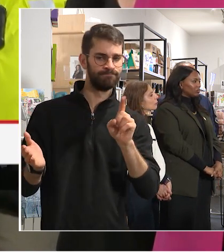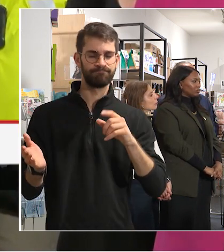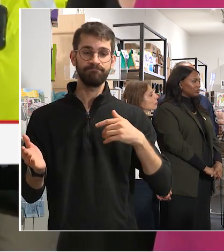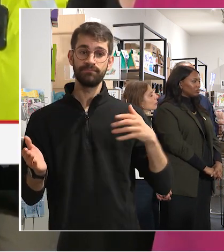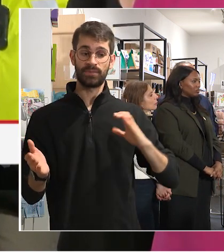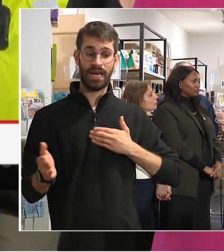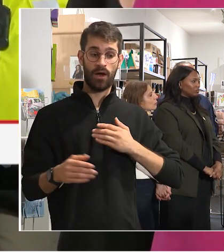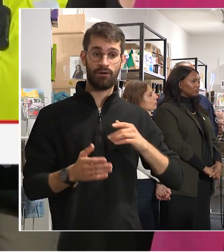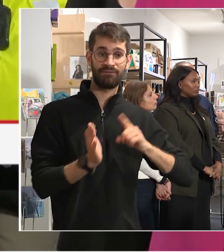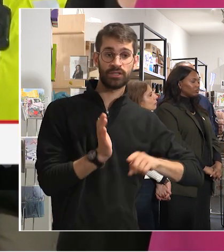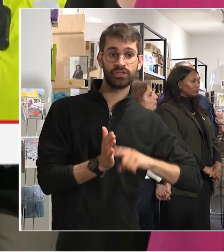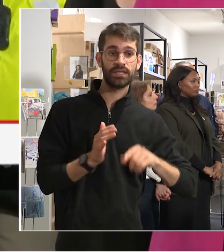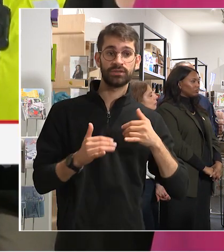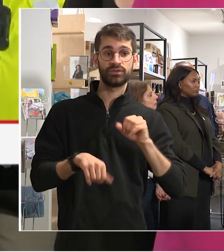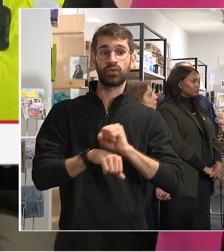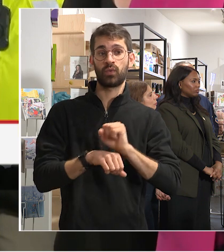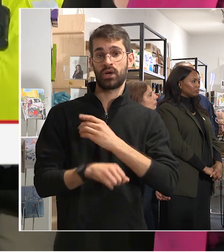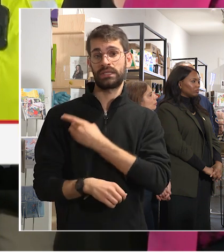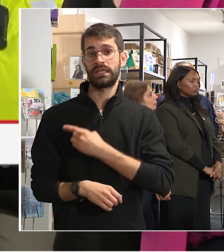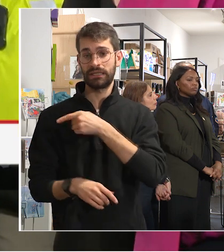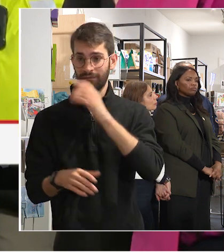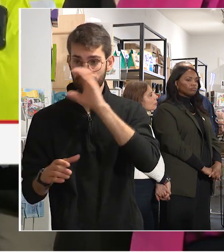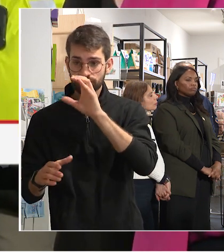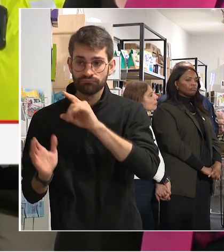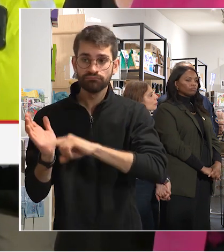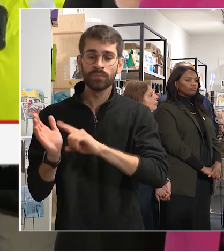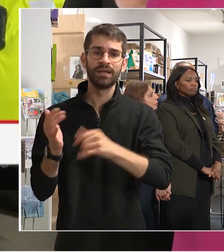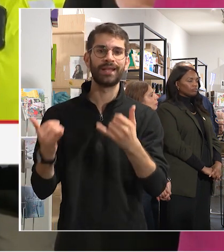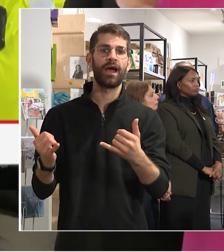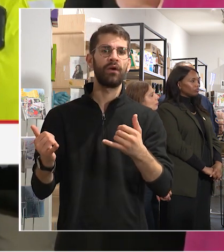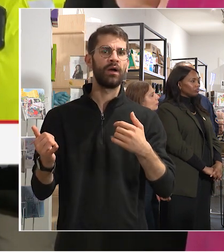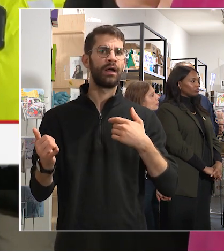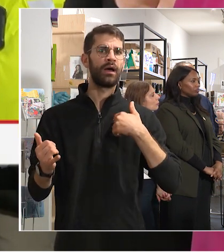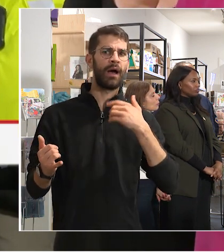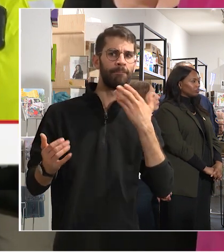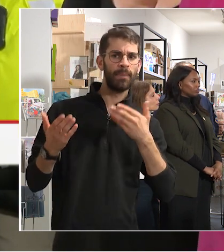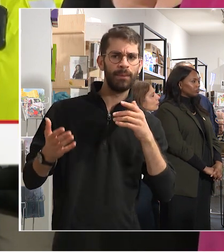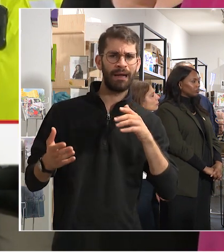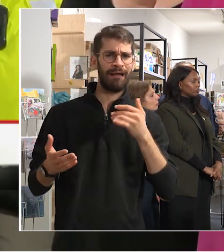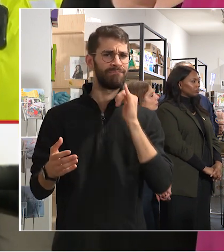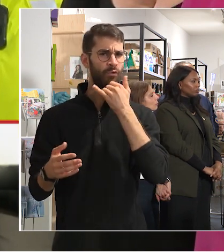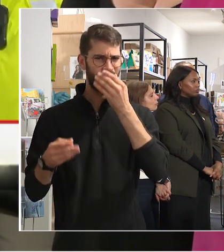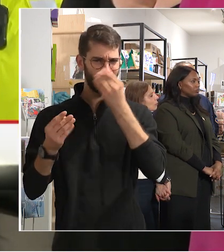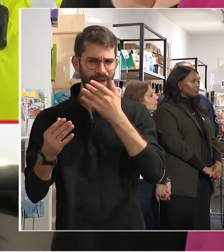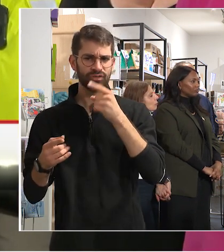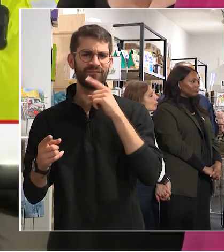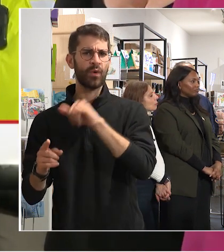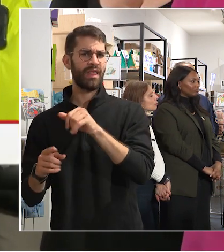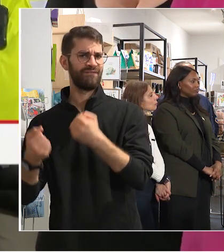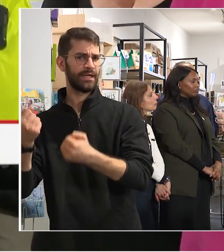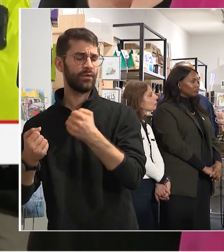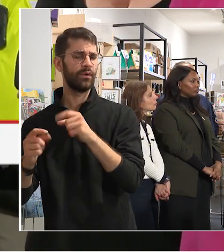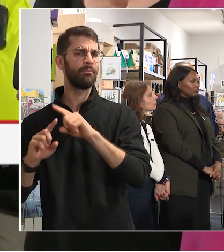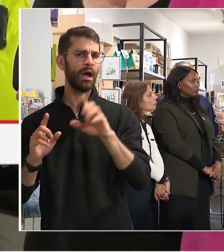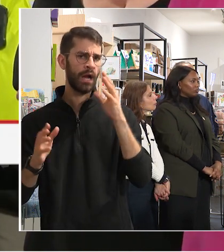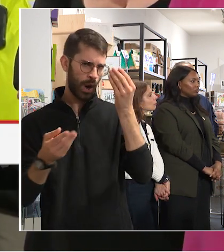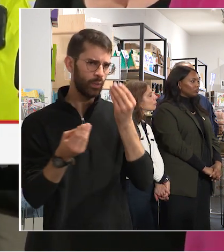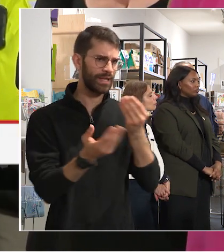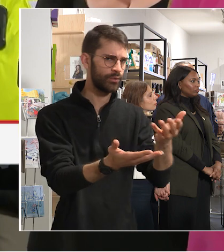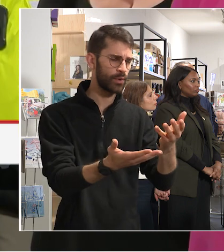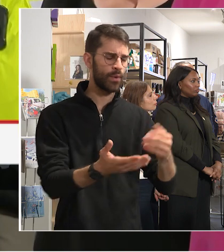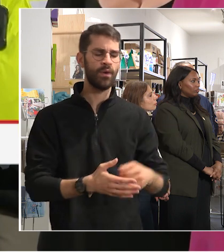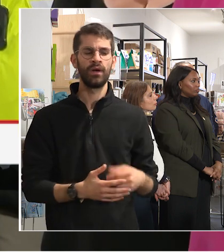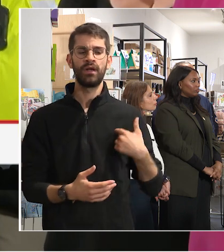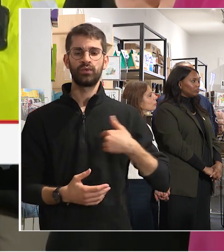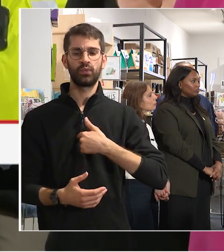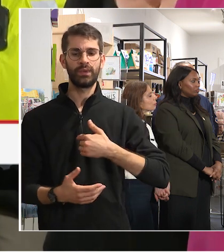think they've may have found the vehicle at this point. I might be misquoting that, but I'll get back to you on that. But again, like I said earlier,